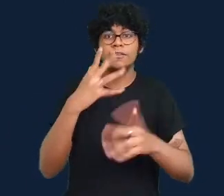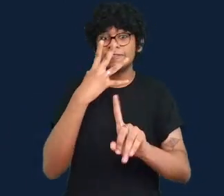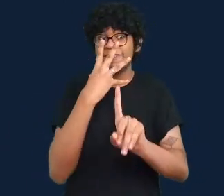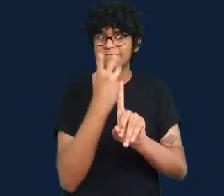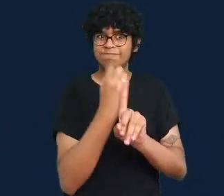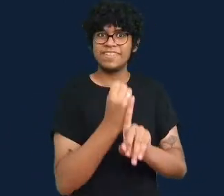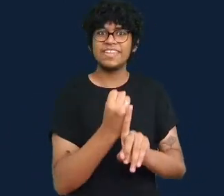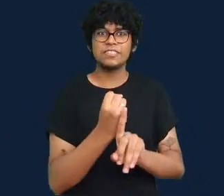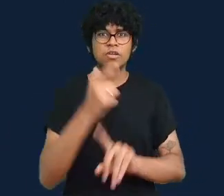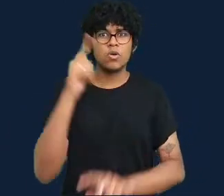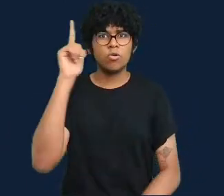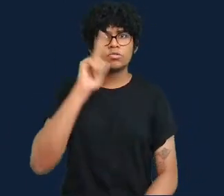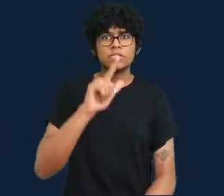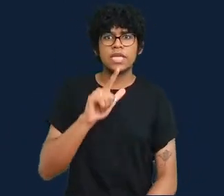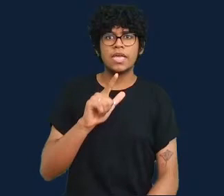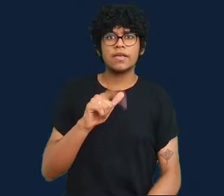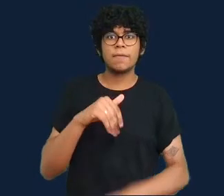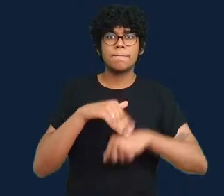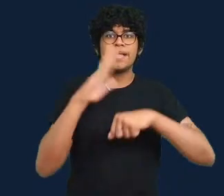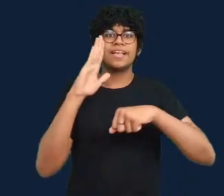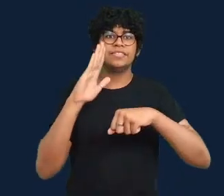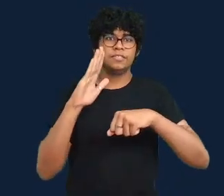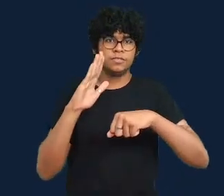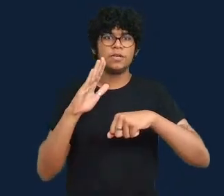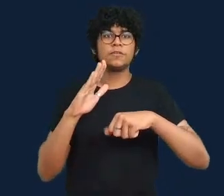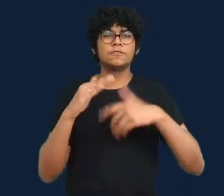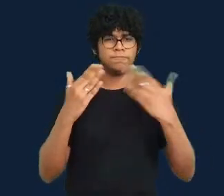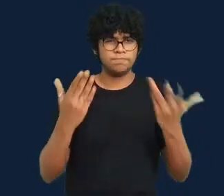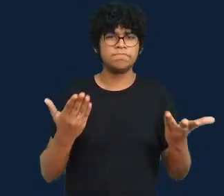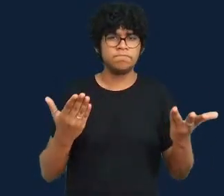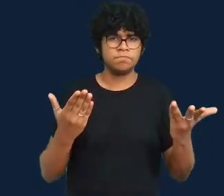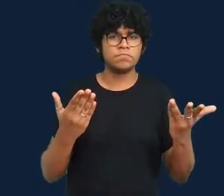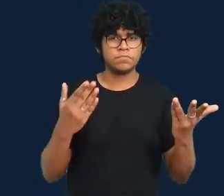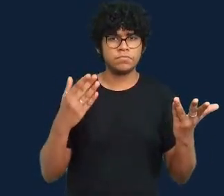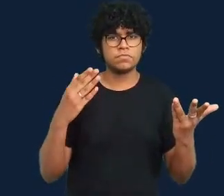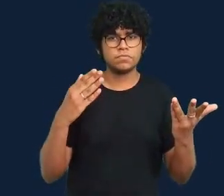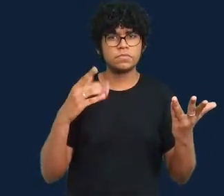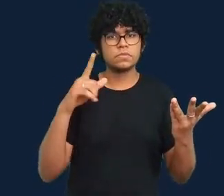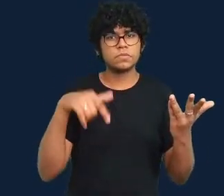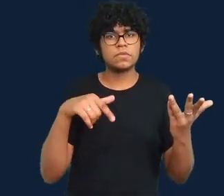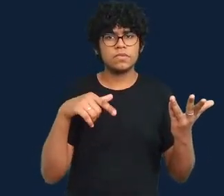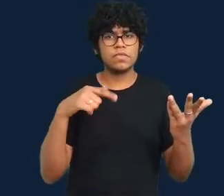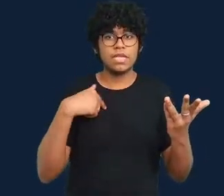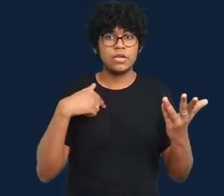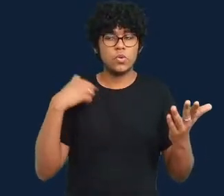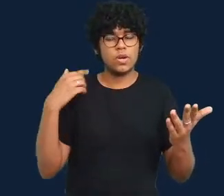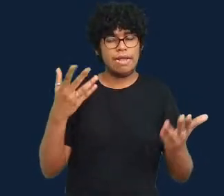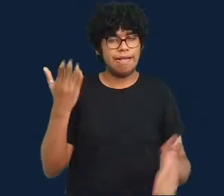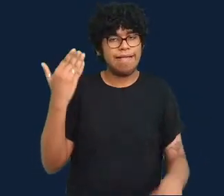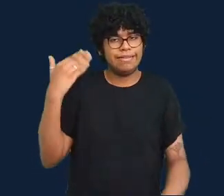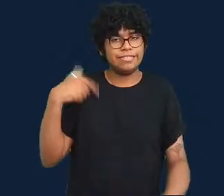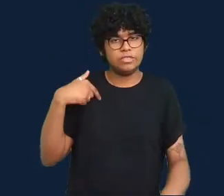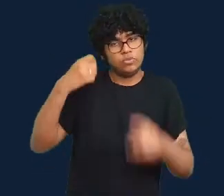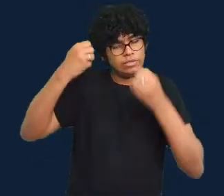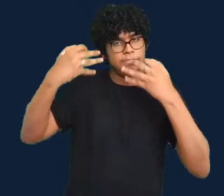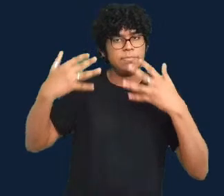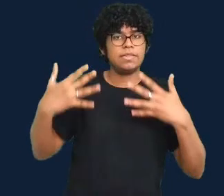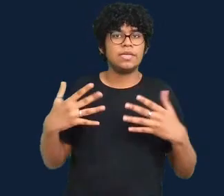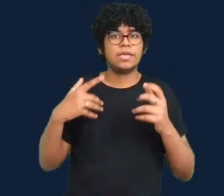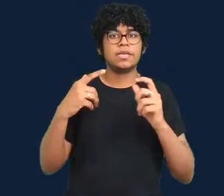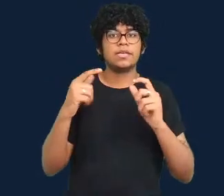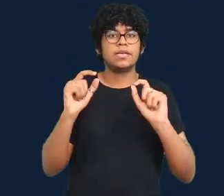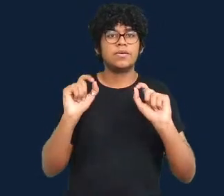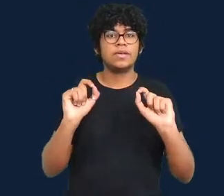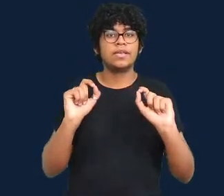it's something that I was talking about earlier as well during the thing, that the more visualizations we